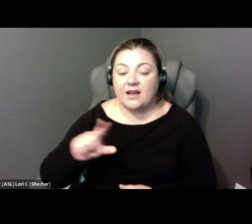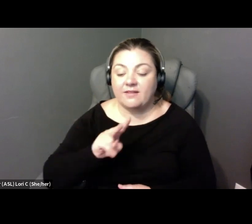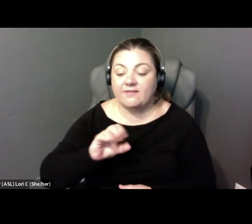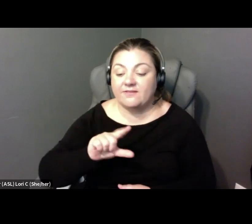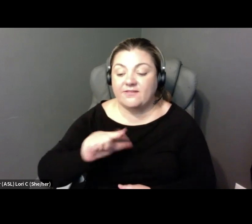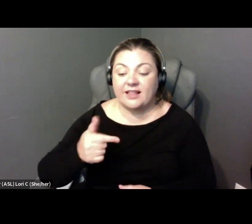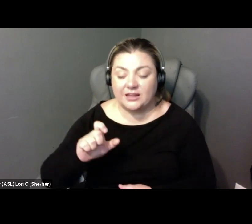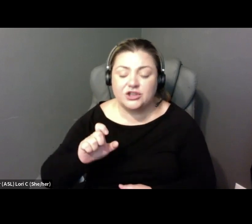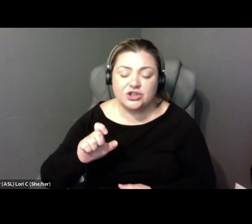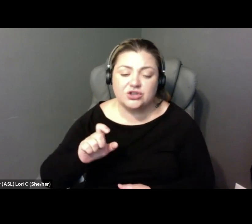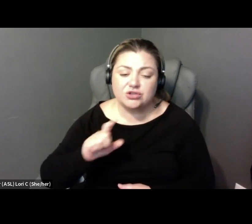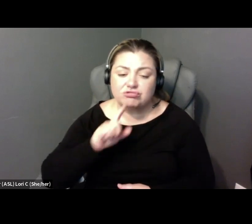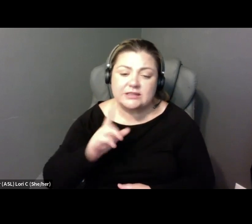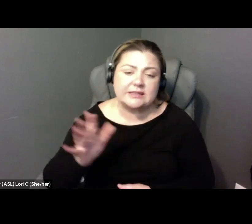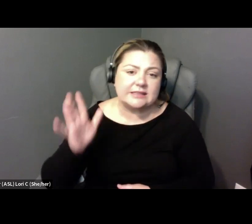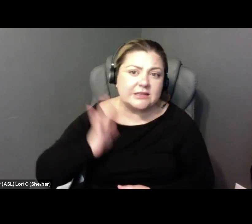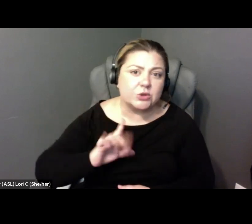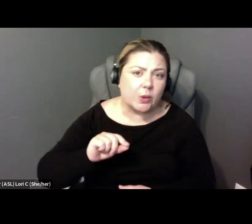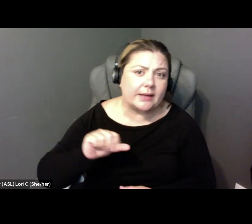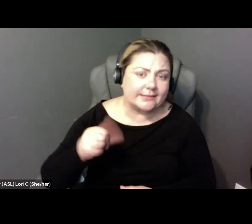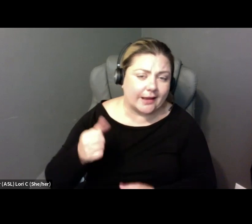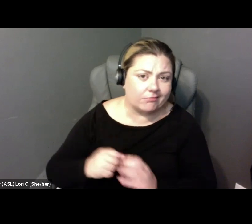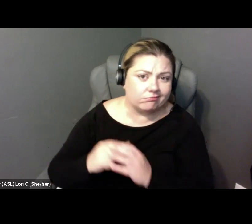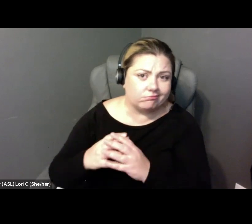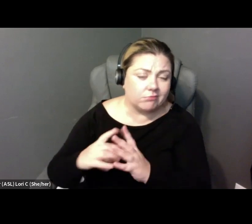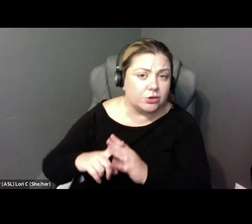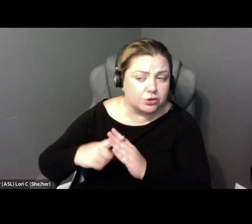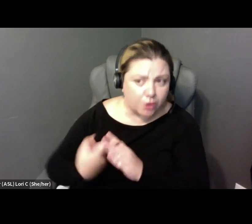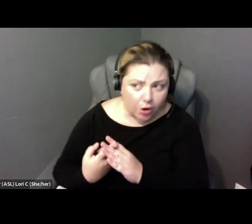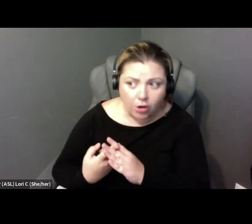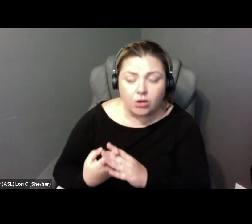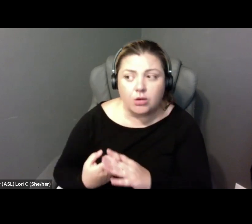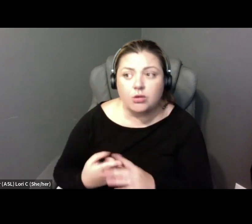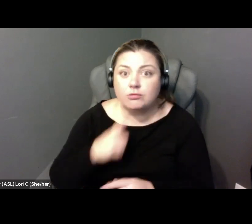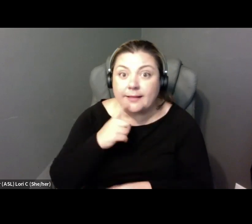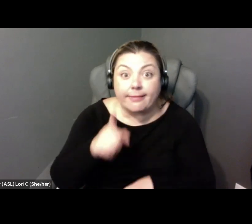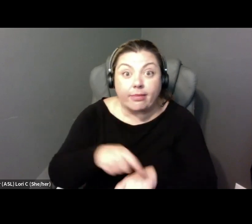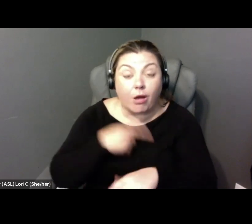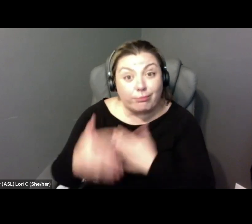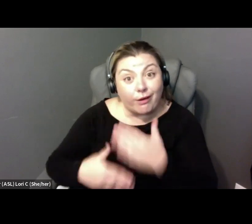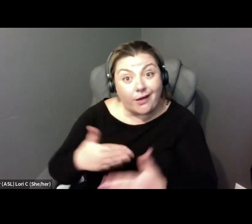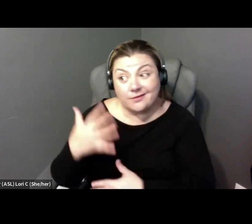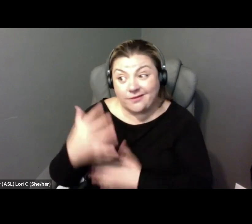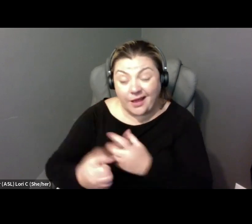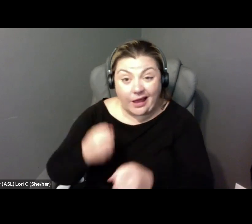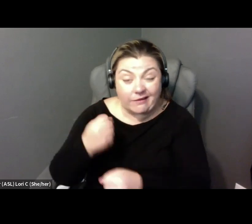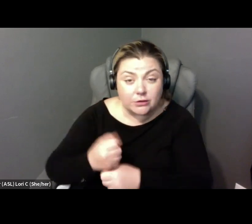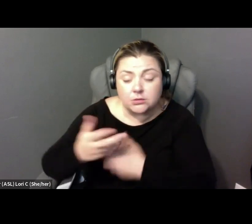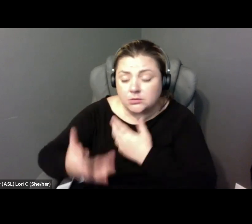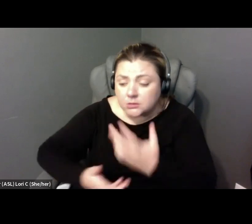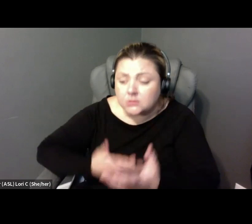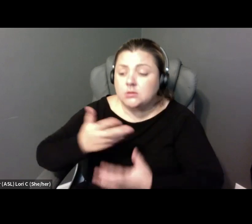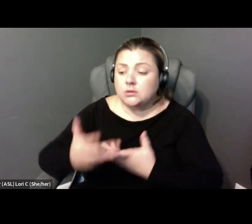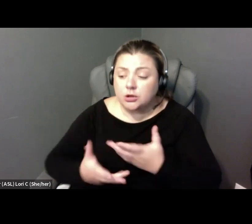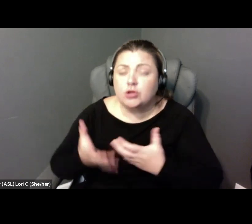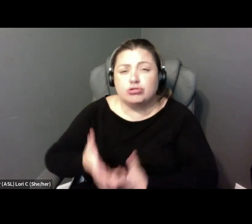early 2000, around 2010. And so it's a long process to build that trust and to make sure that